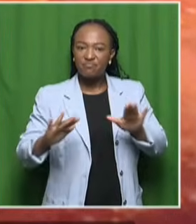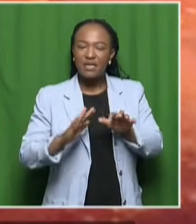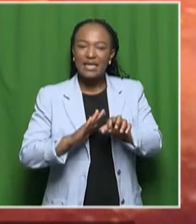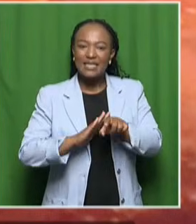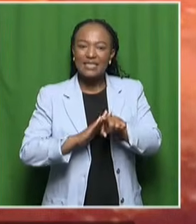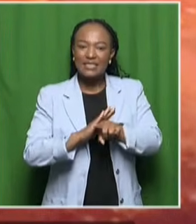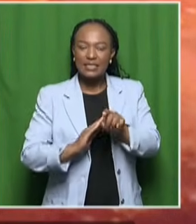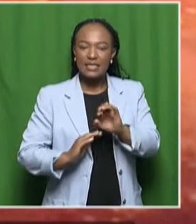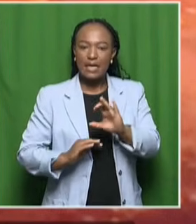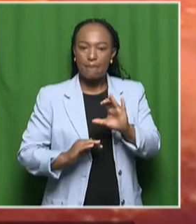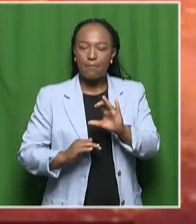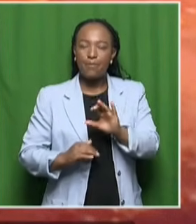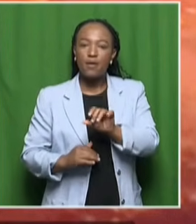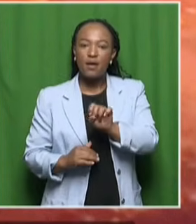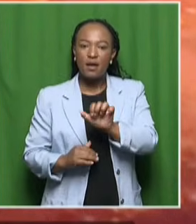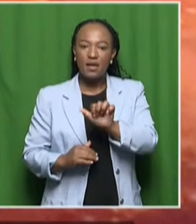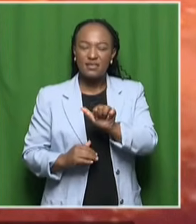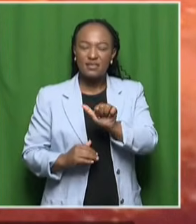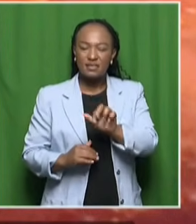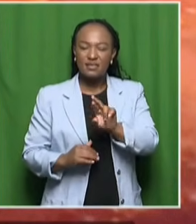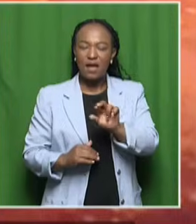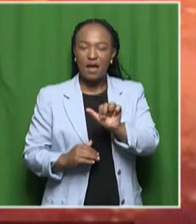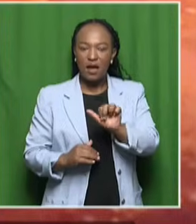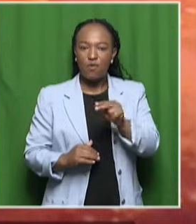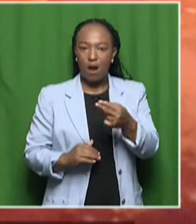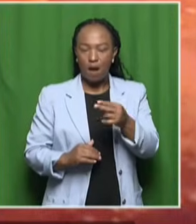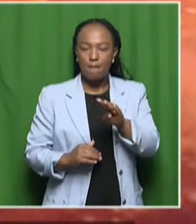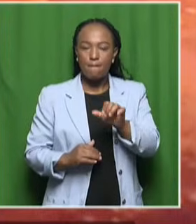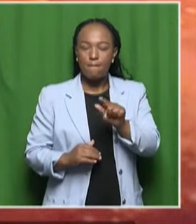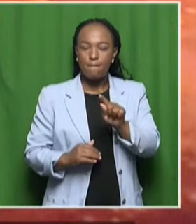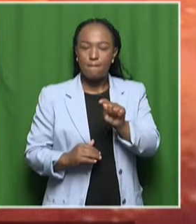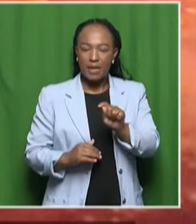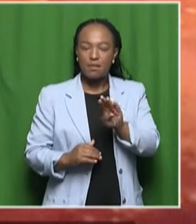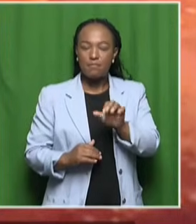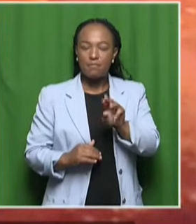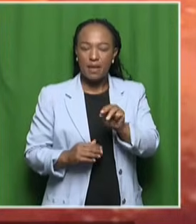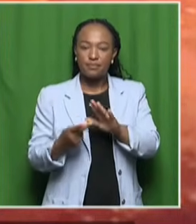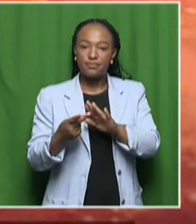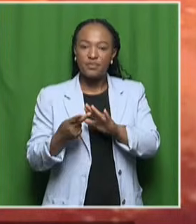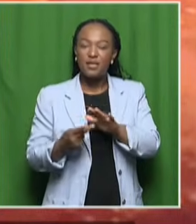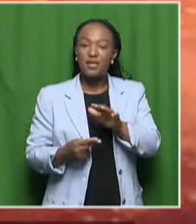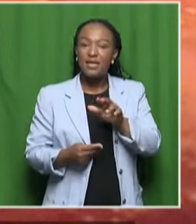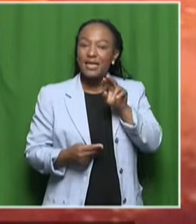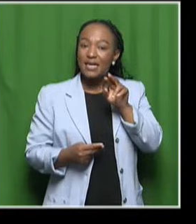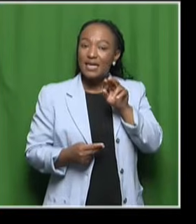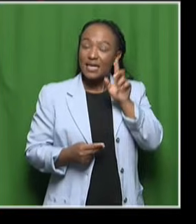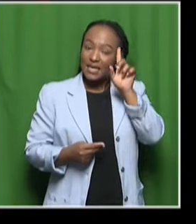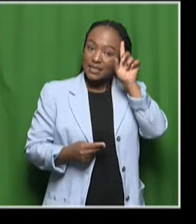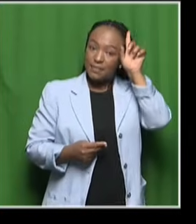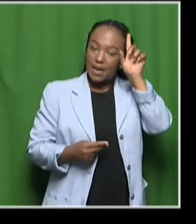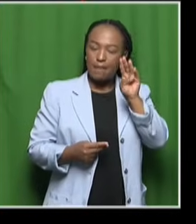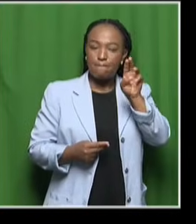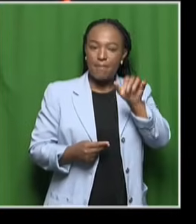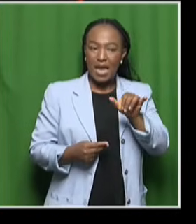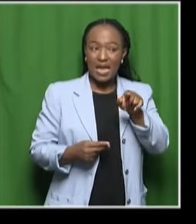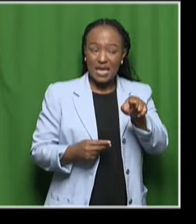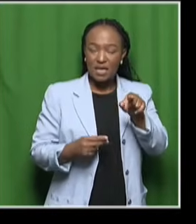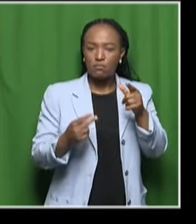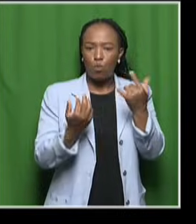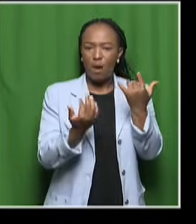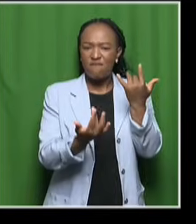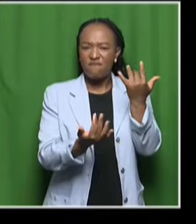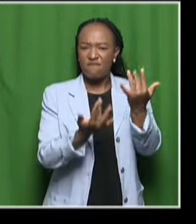Nelson Mandela Bay. Major fires were under control yesterday afternoon, with emergency services closely keeping tabs due to changing wind